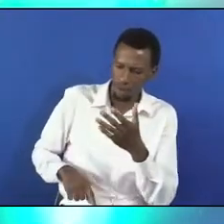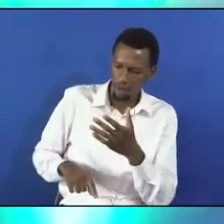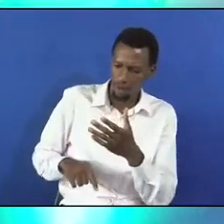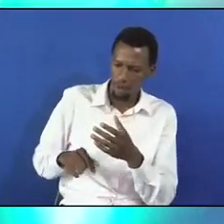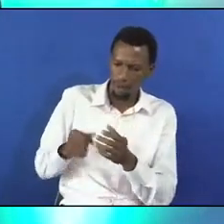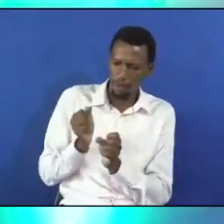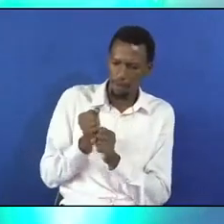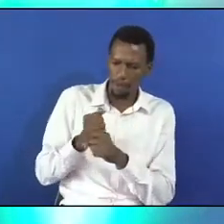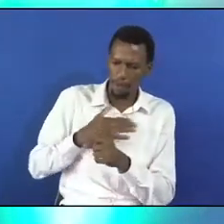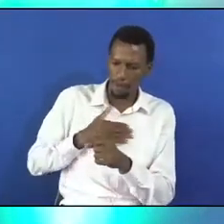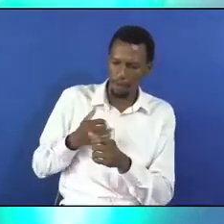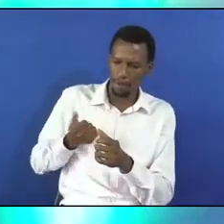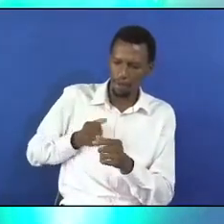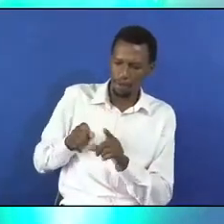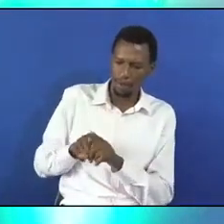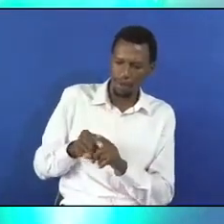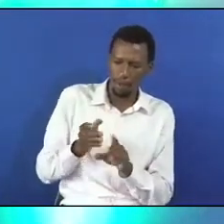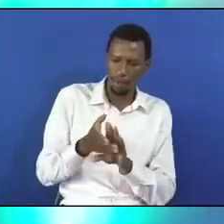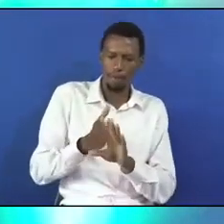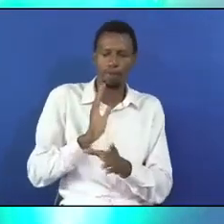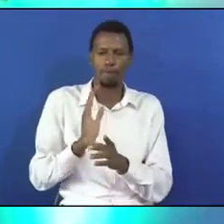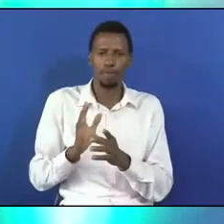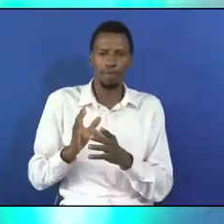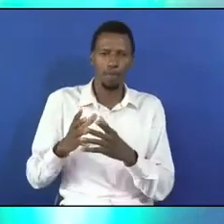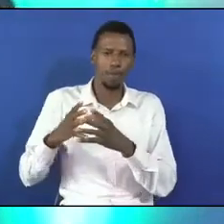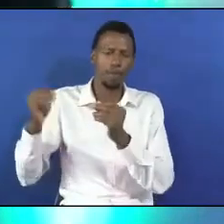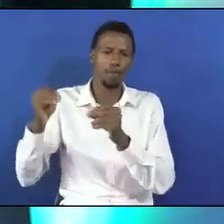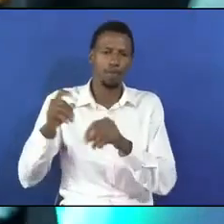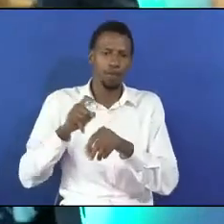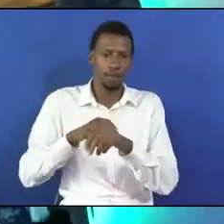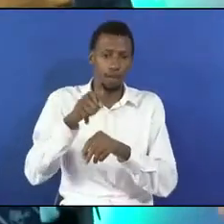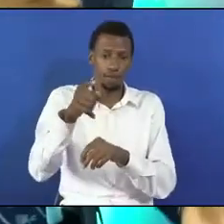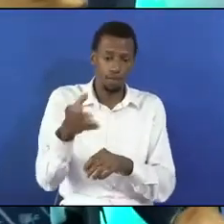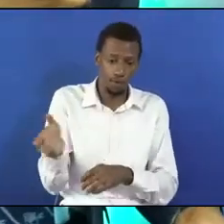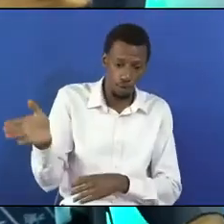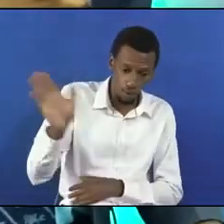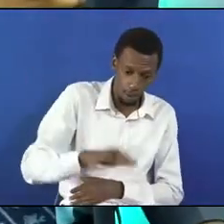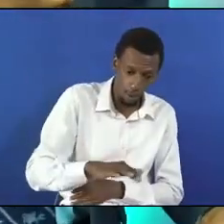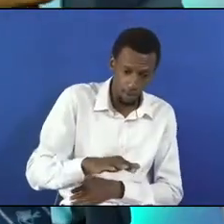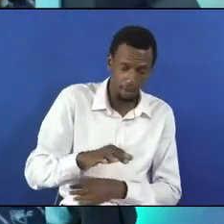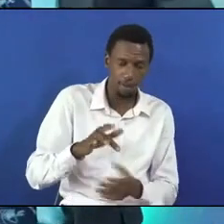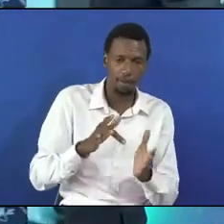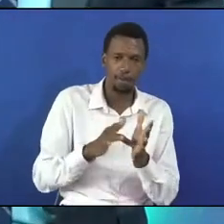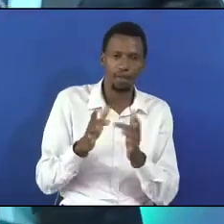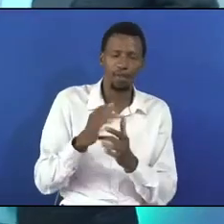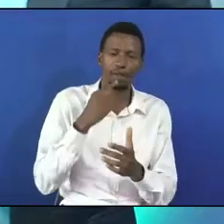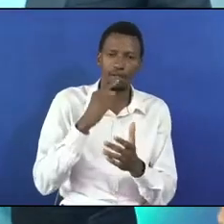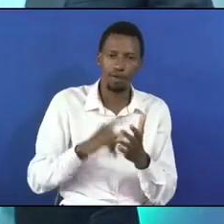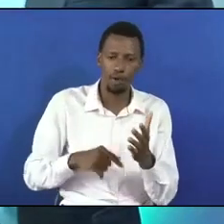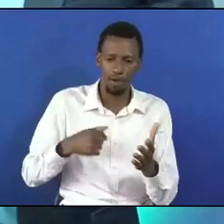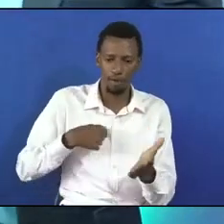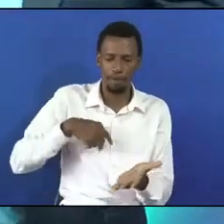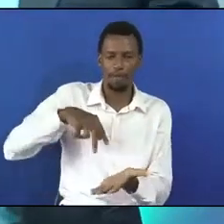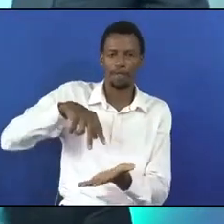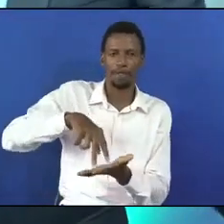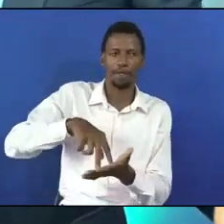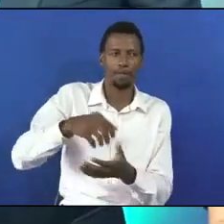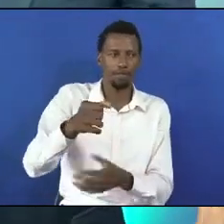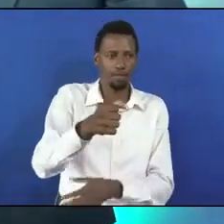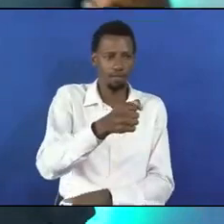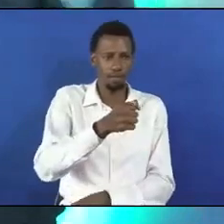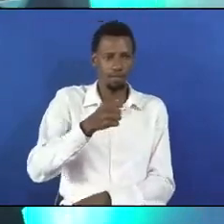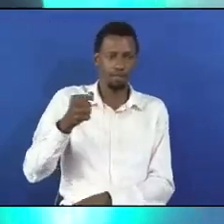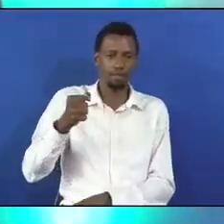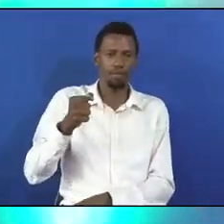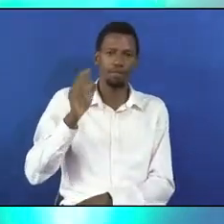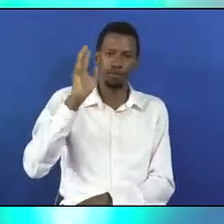when you come to terms with yourself, Jesus is saying, I'm just standing at the door and I'm speaking to you and I will assist